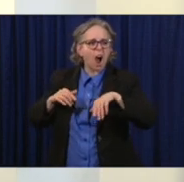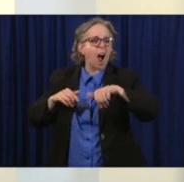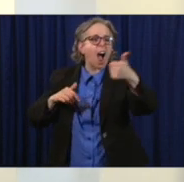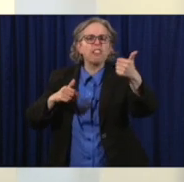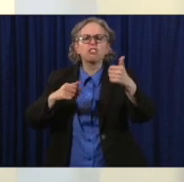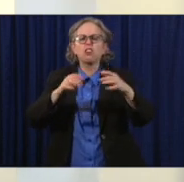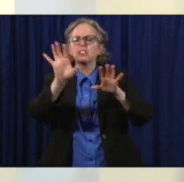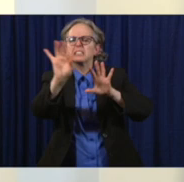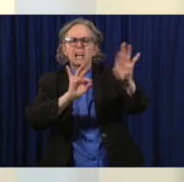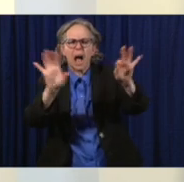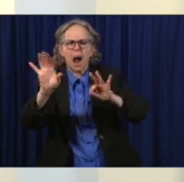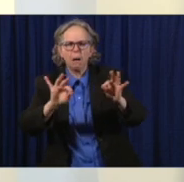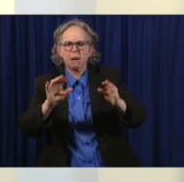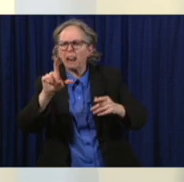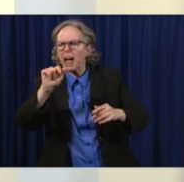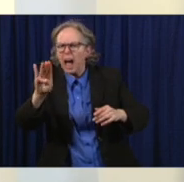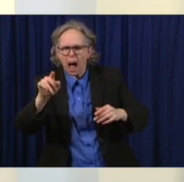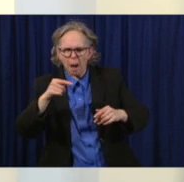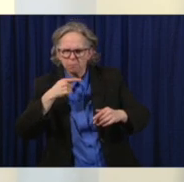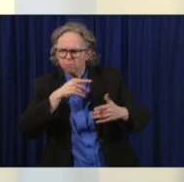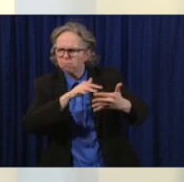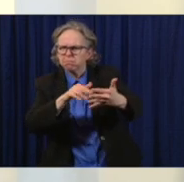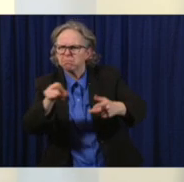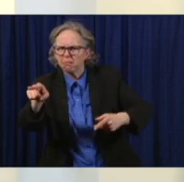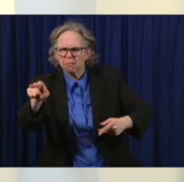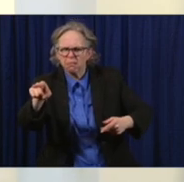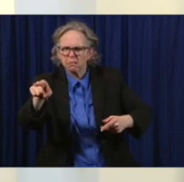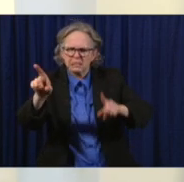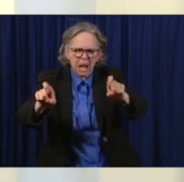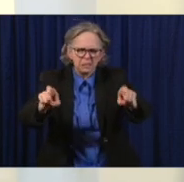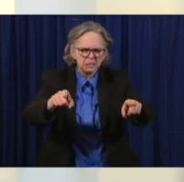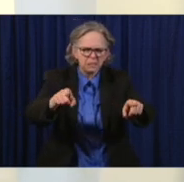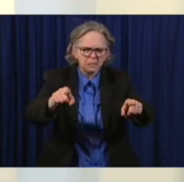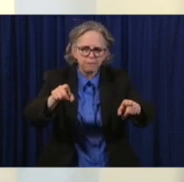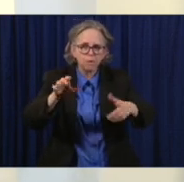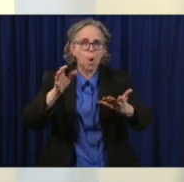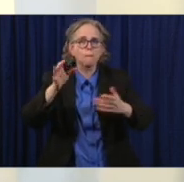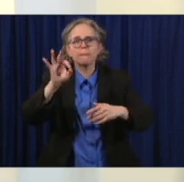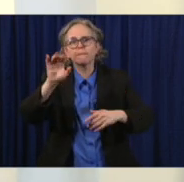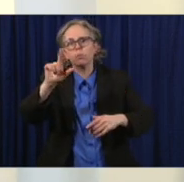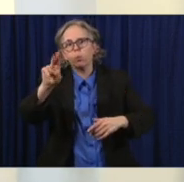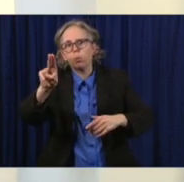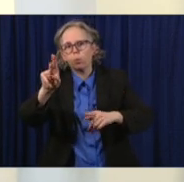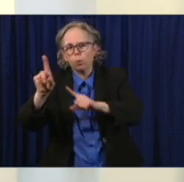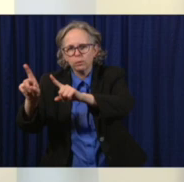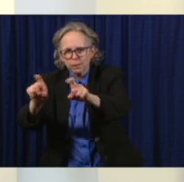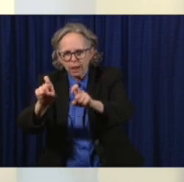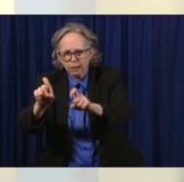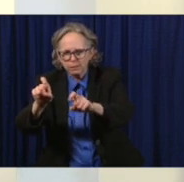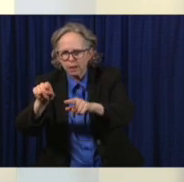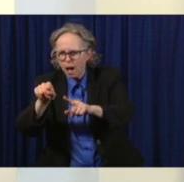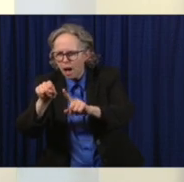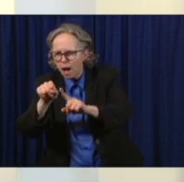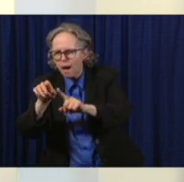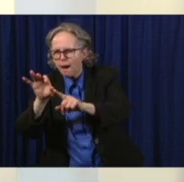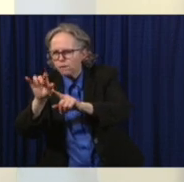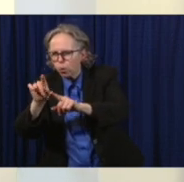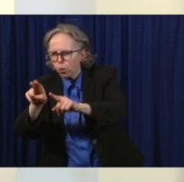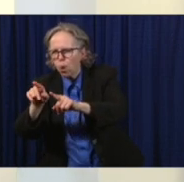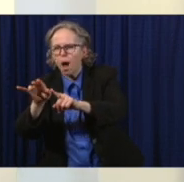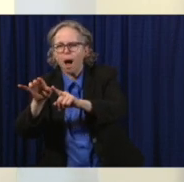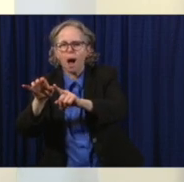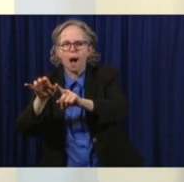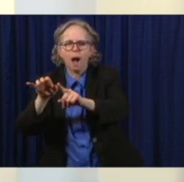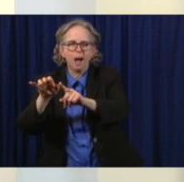flu might have had coronavirus then, and also some of the coroner reports. All of this is pointing to the